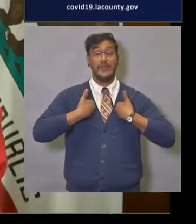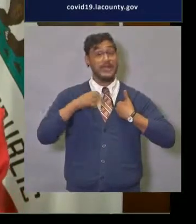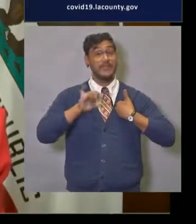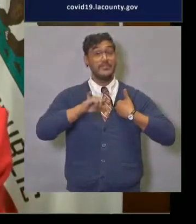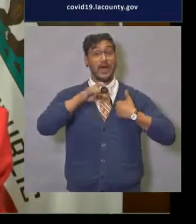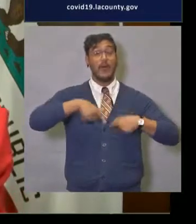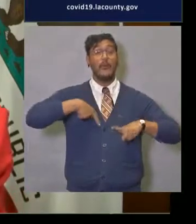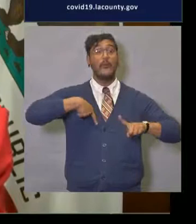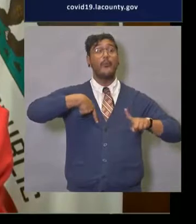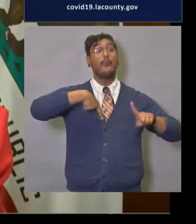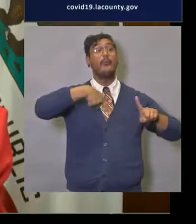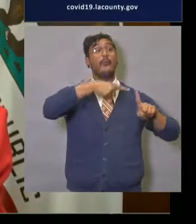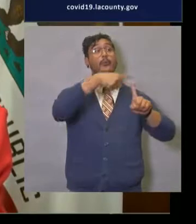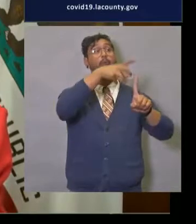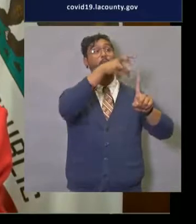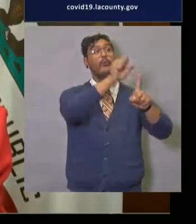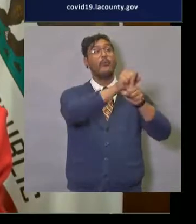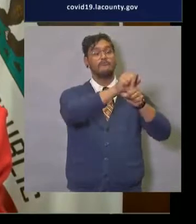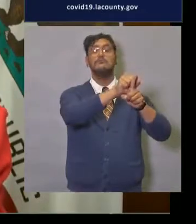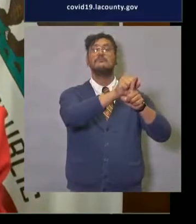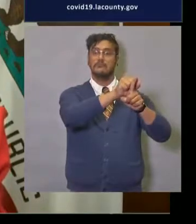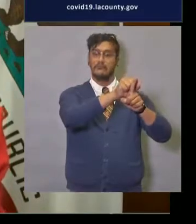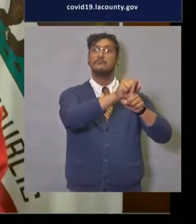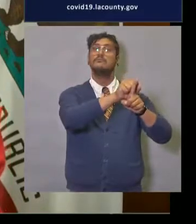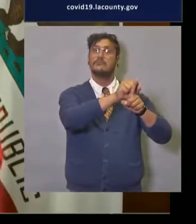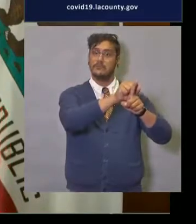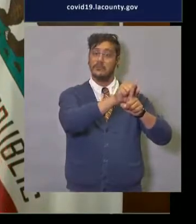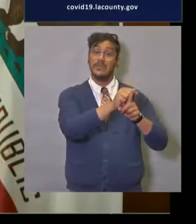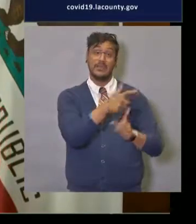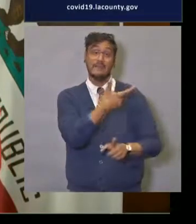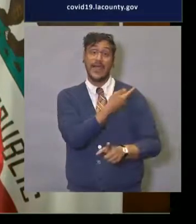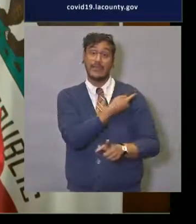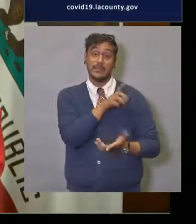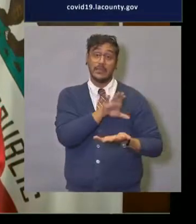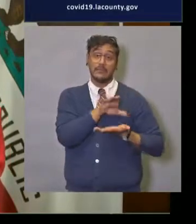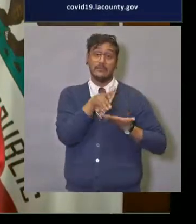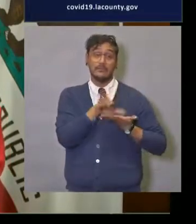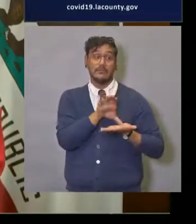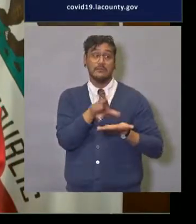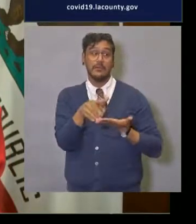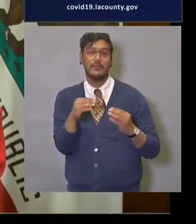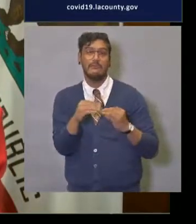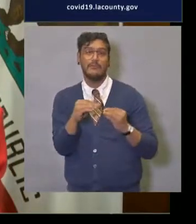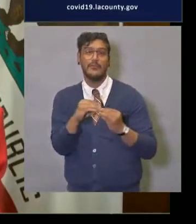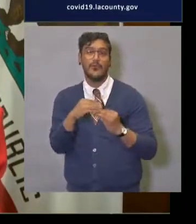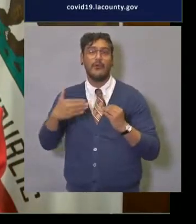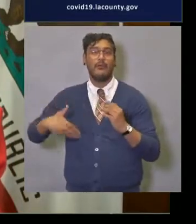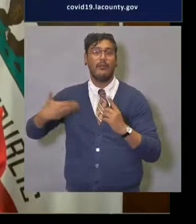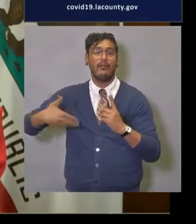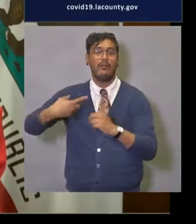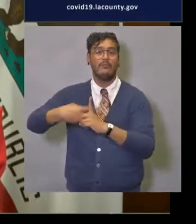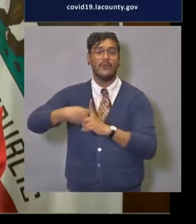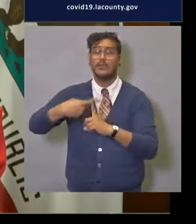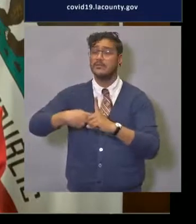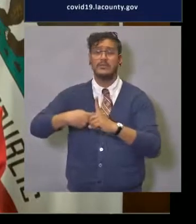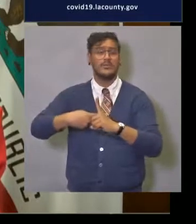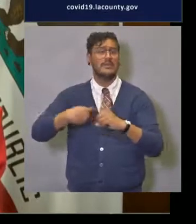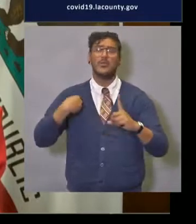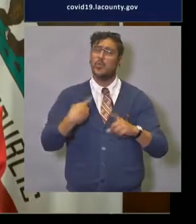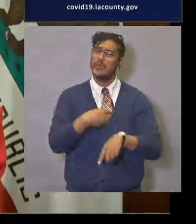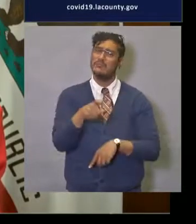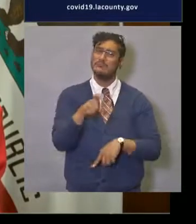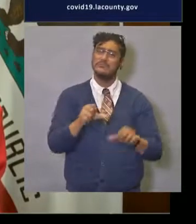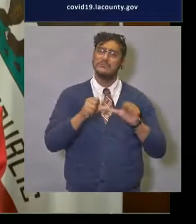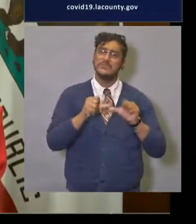is a light at the end of the tunnel. With vaccine supplies increasing in the coming months, we just need to continue to look out for one